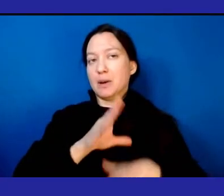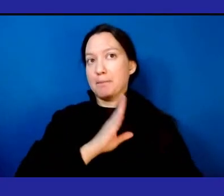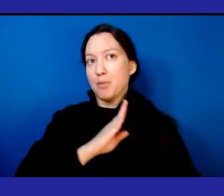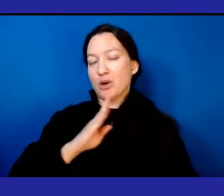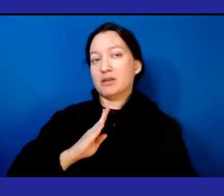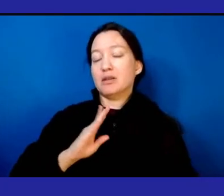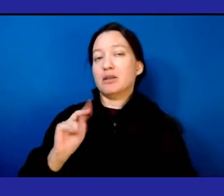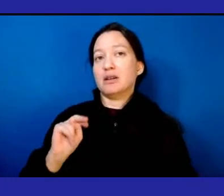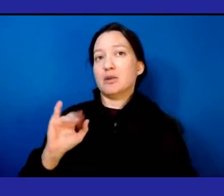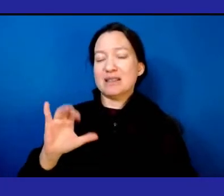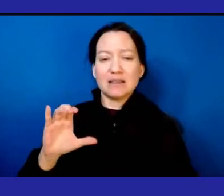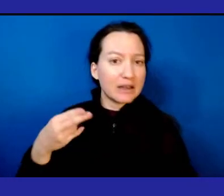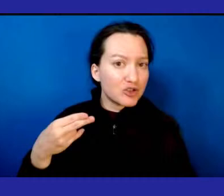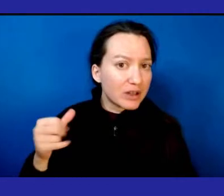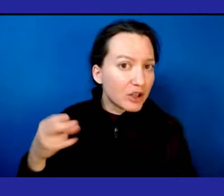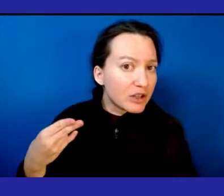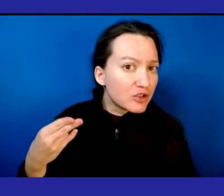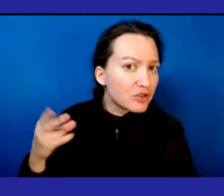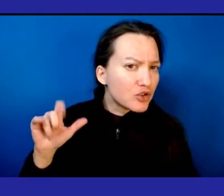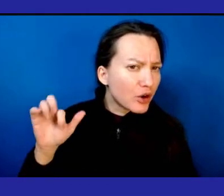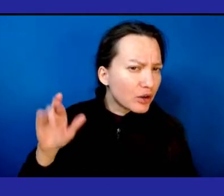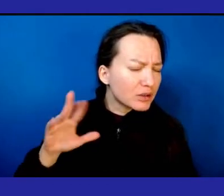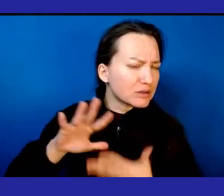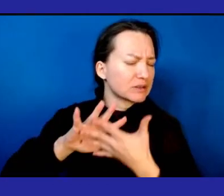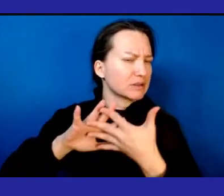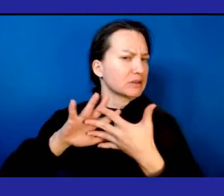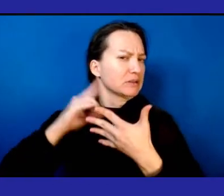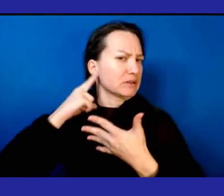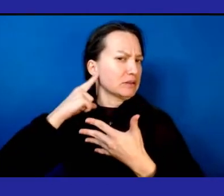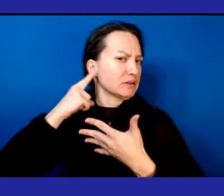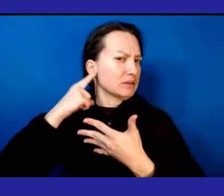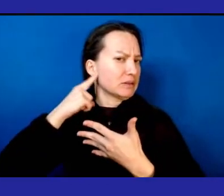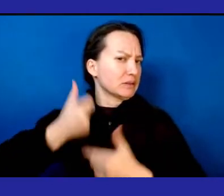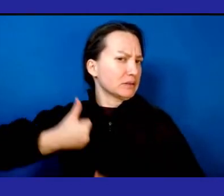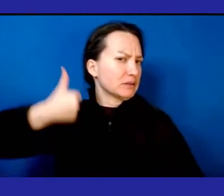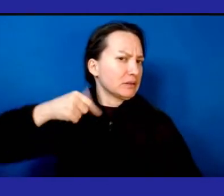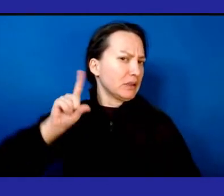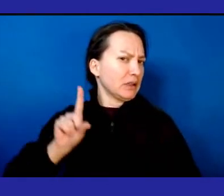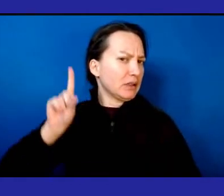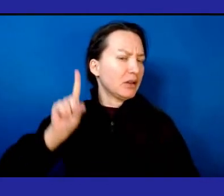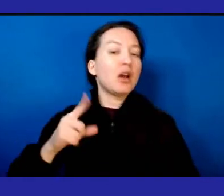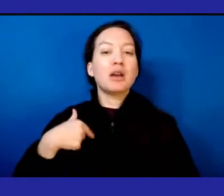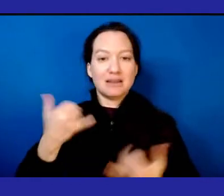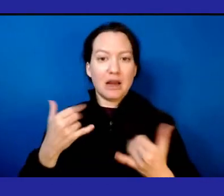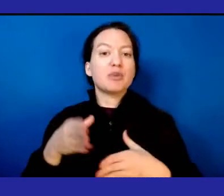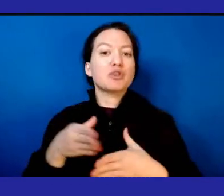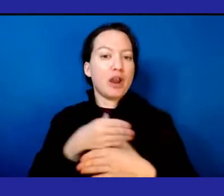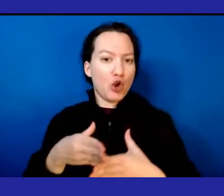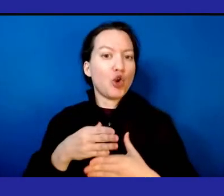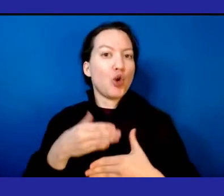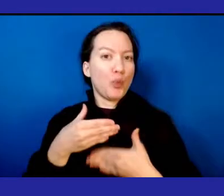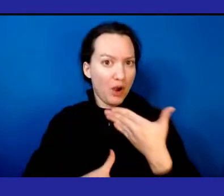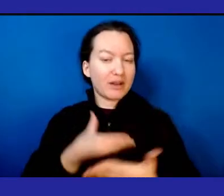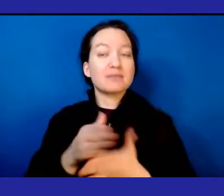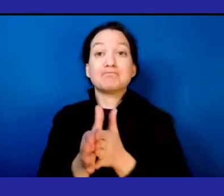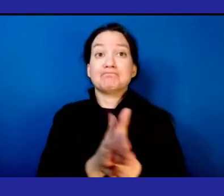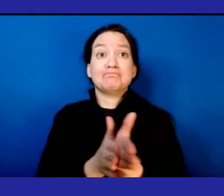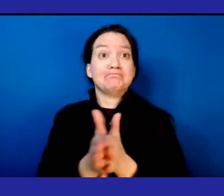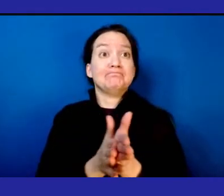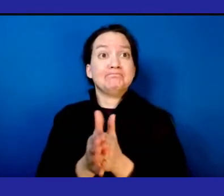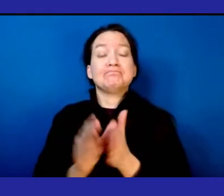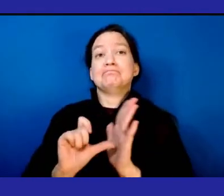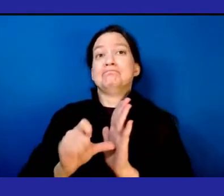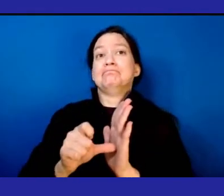Health and Hospital Carter. Today, I am going to share our progress and initiatives that highlight